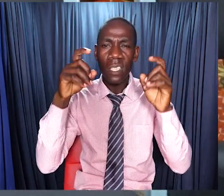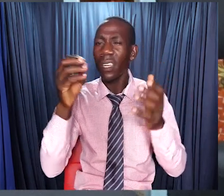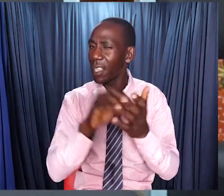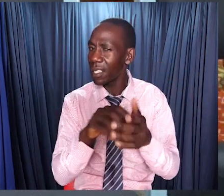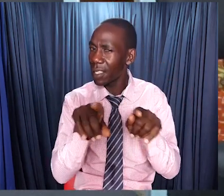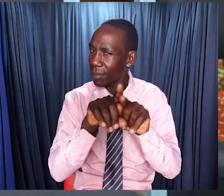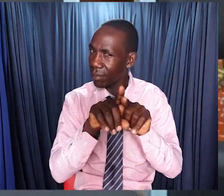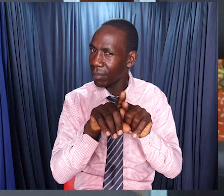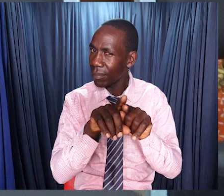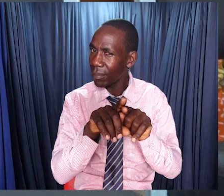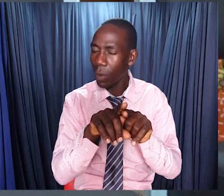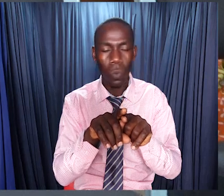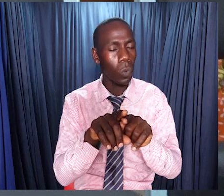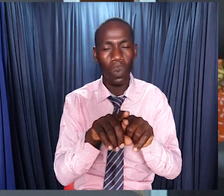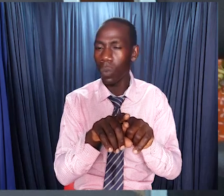all the same.